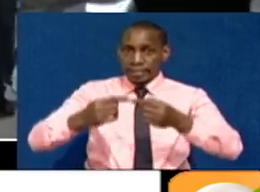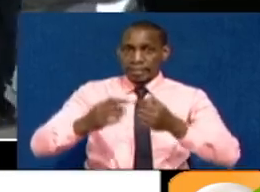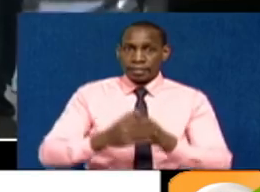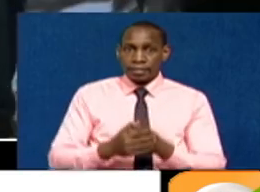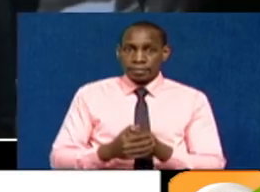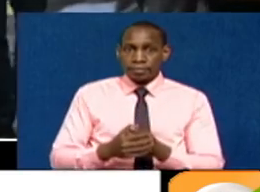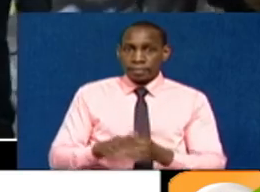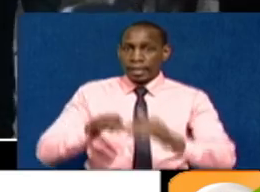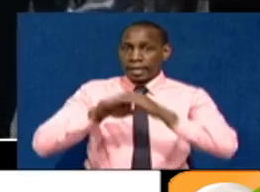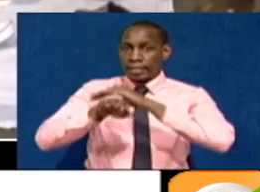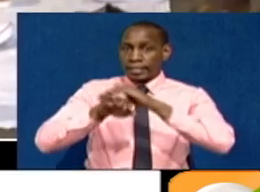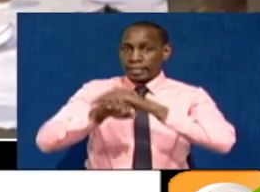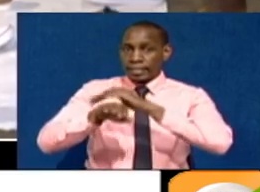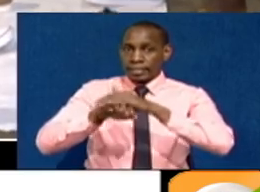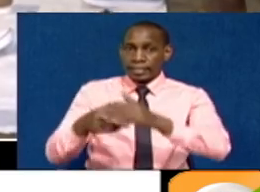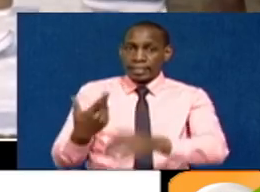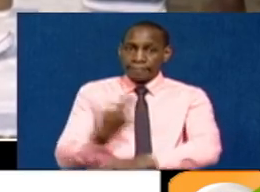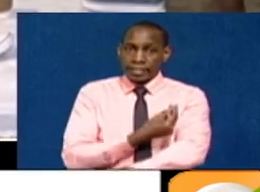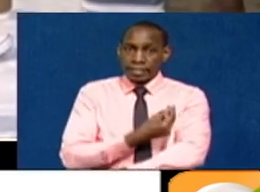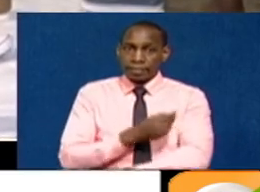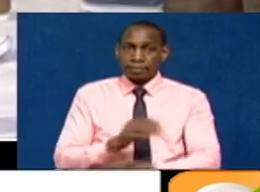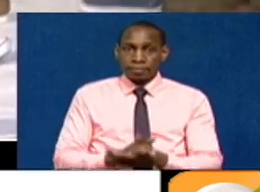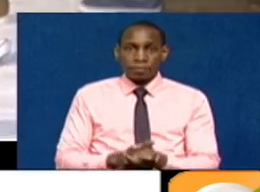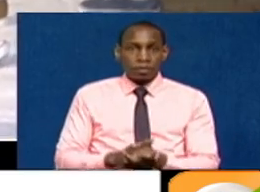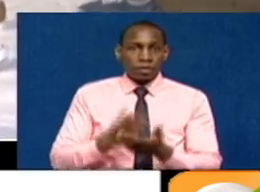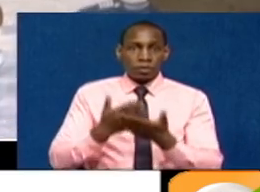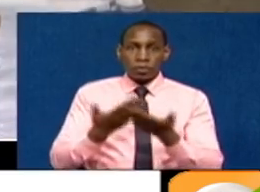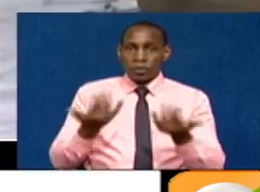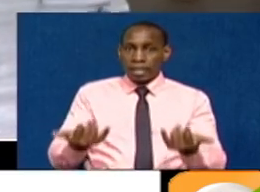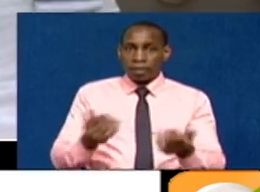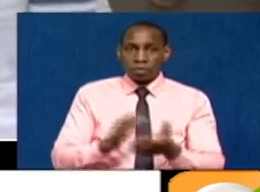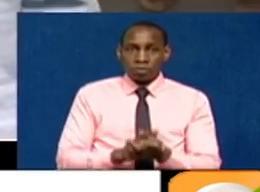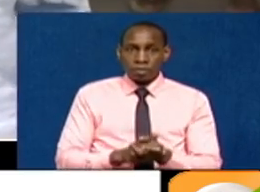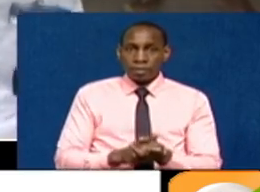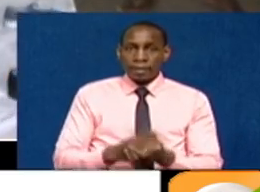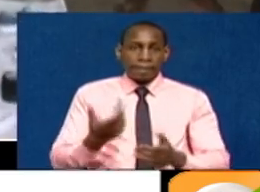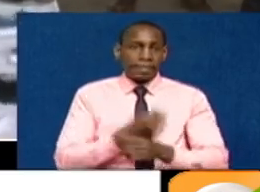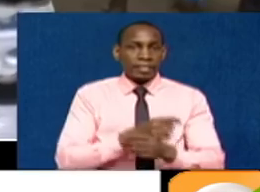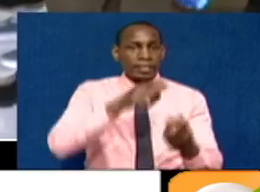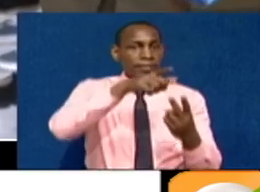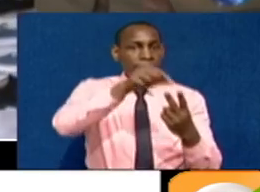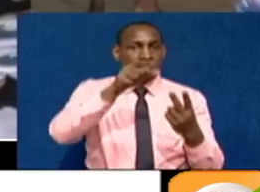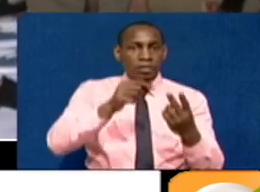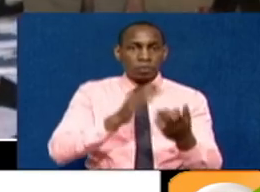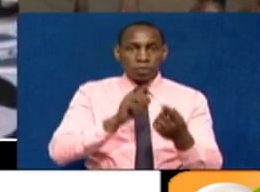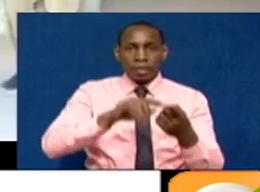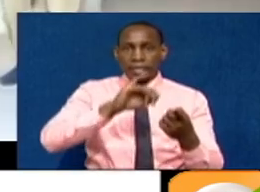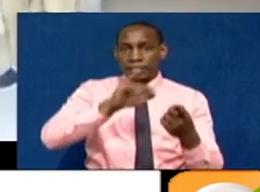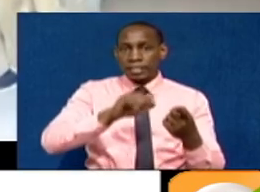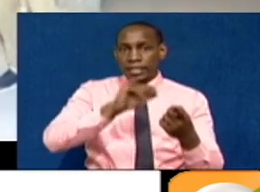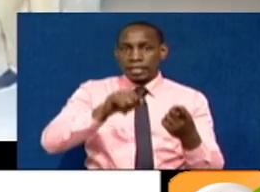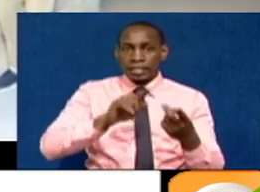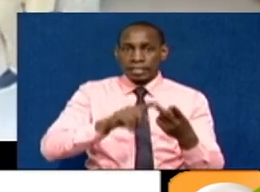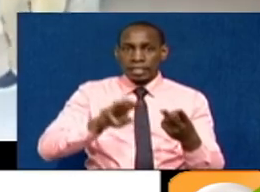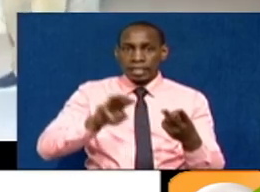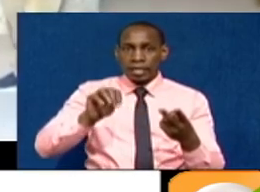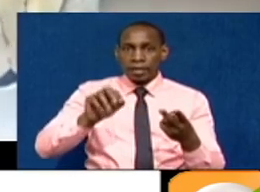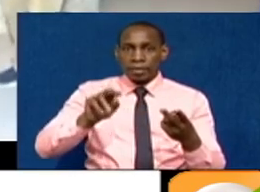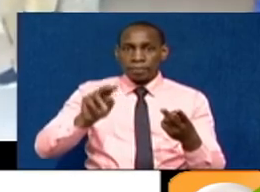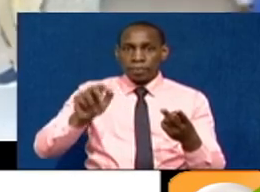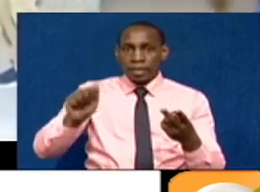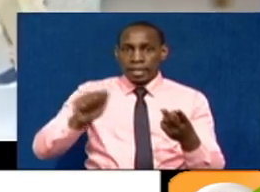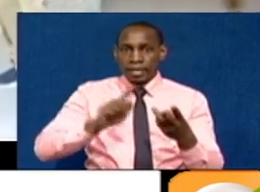increasing availability of the vaccines. Look, these days we talk of many, many options. There's Johnson & Johnson, there's Moderna, we